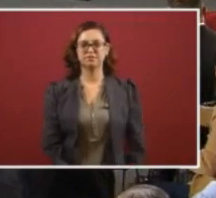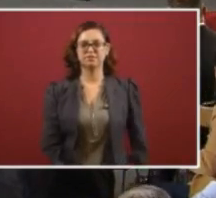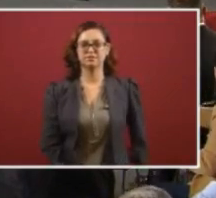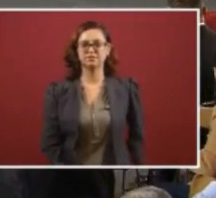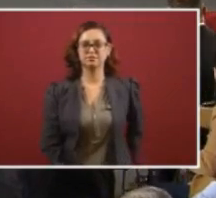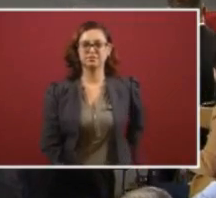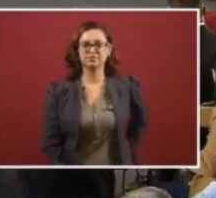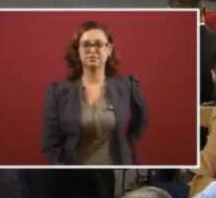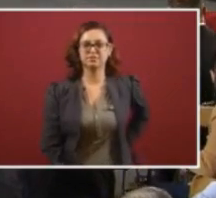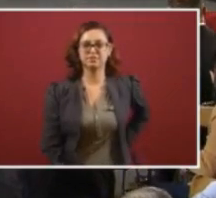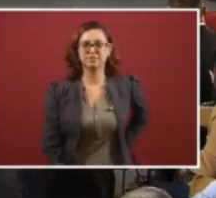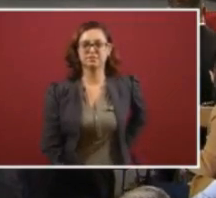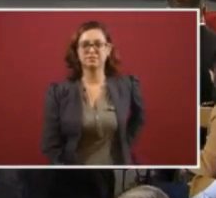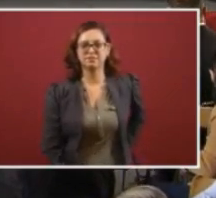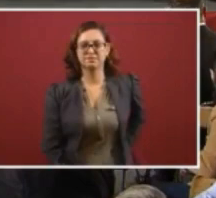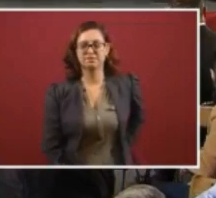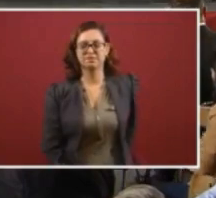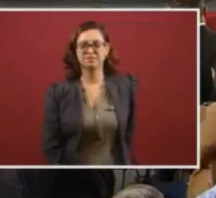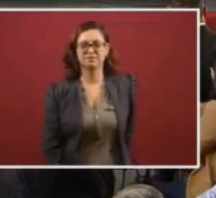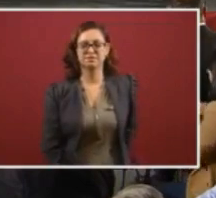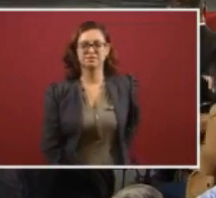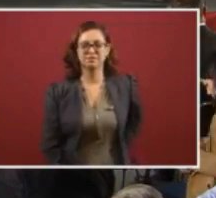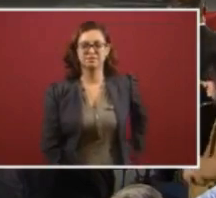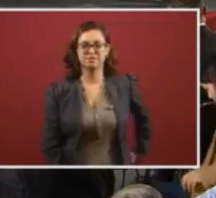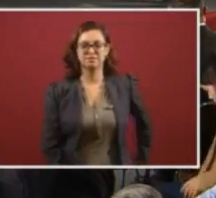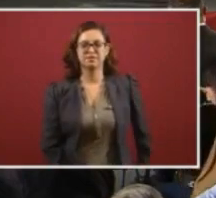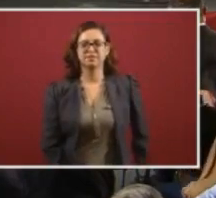it's about making the people